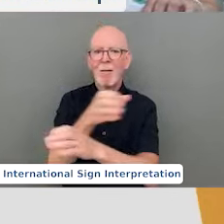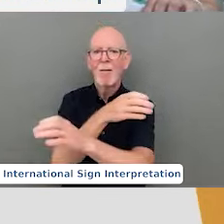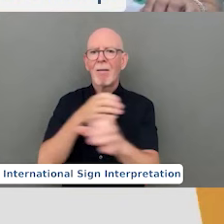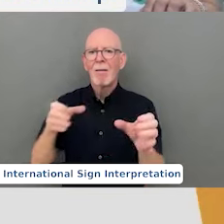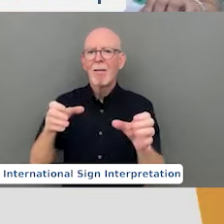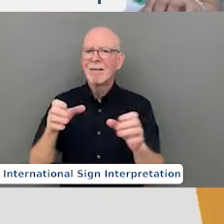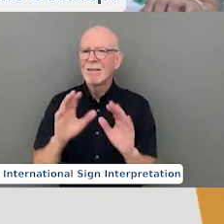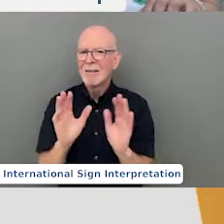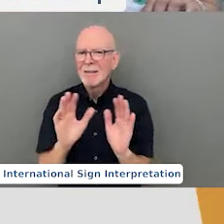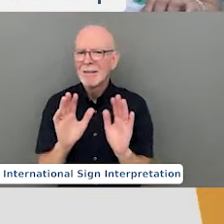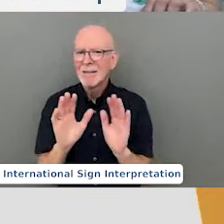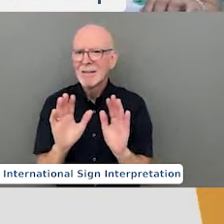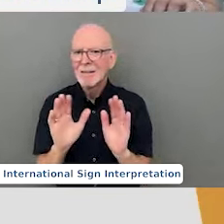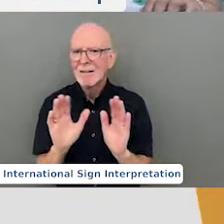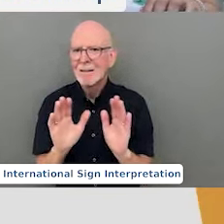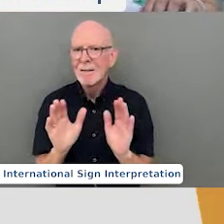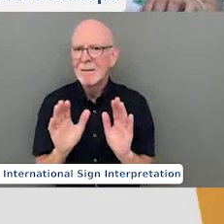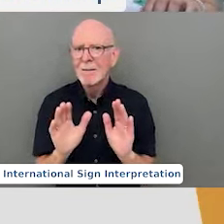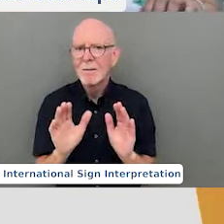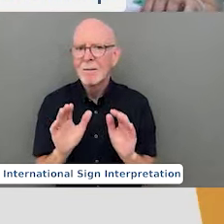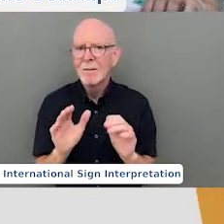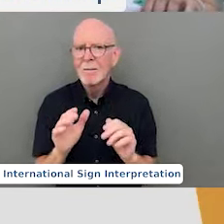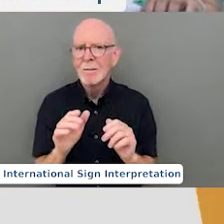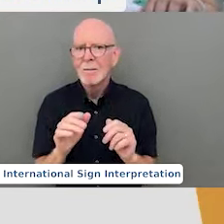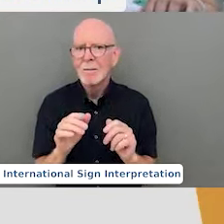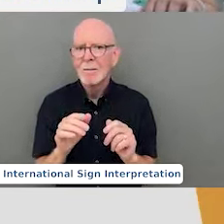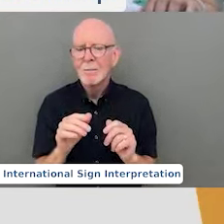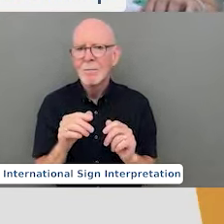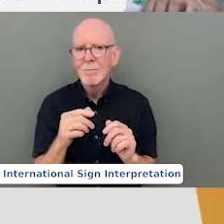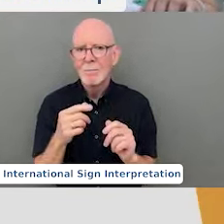the cash allowance is welcome, but it should not